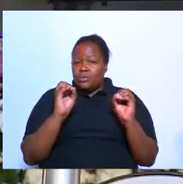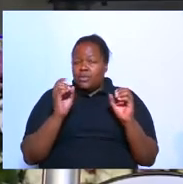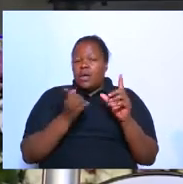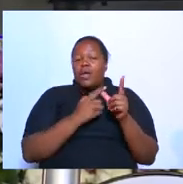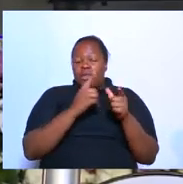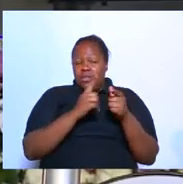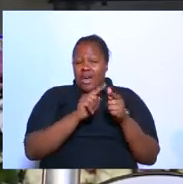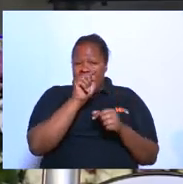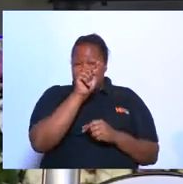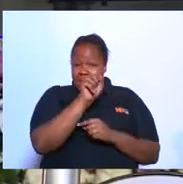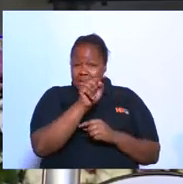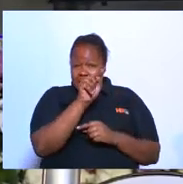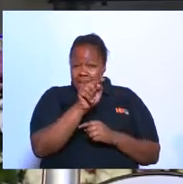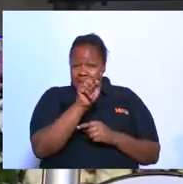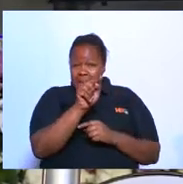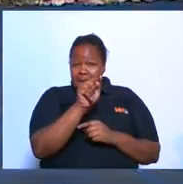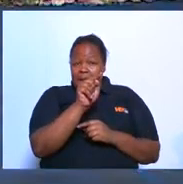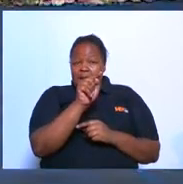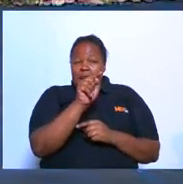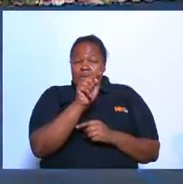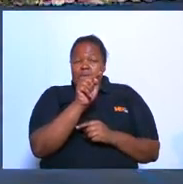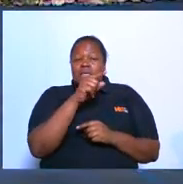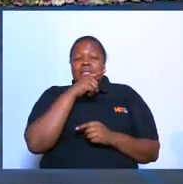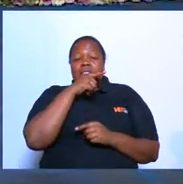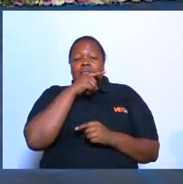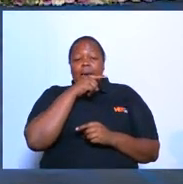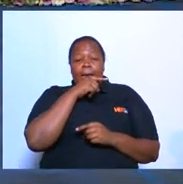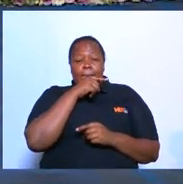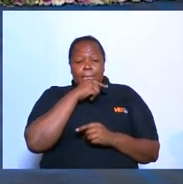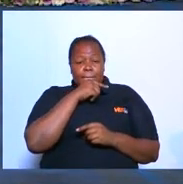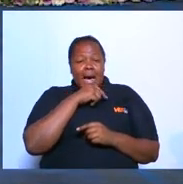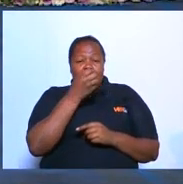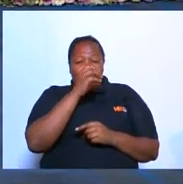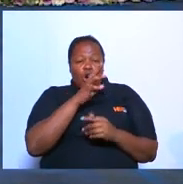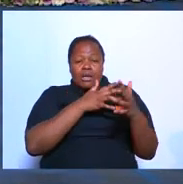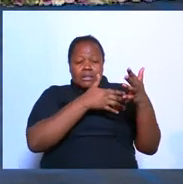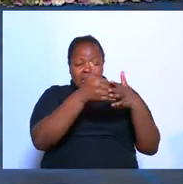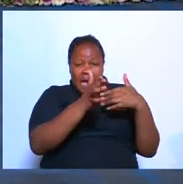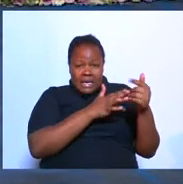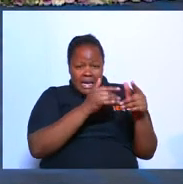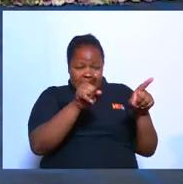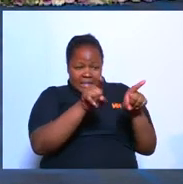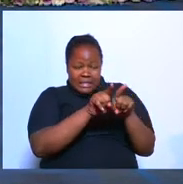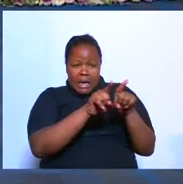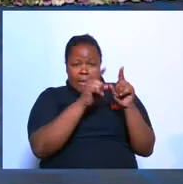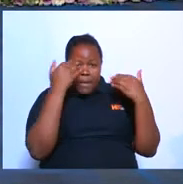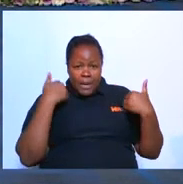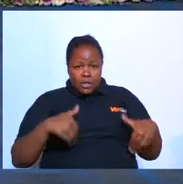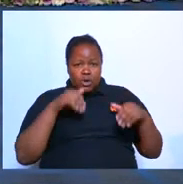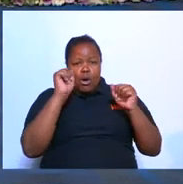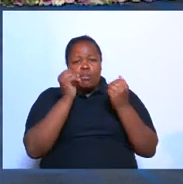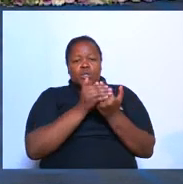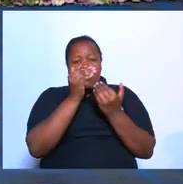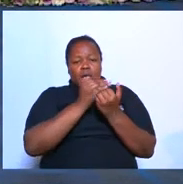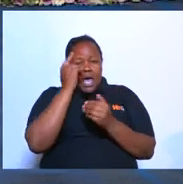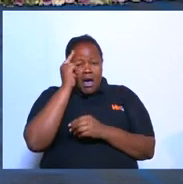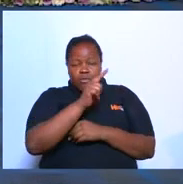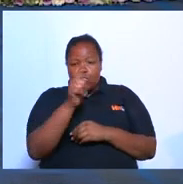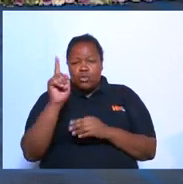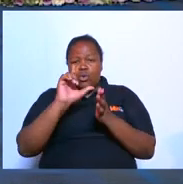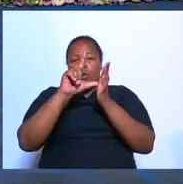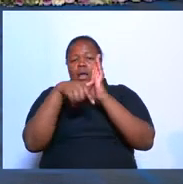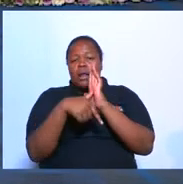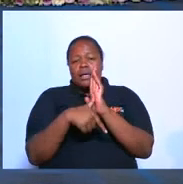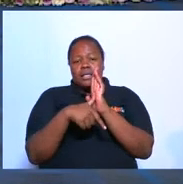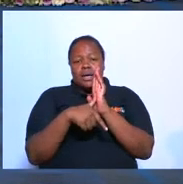that of signs that the same person may mistreat you later